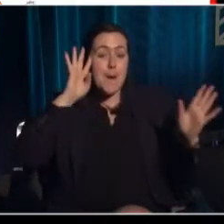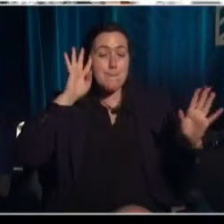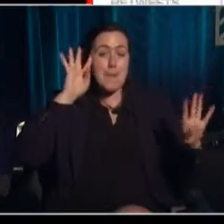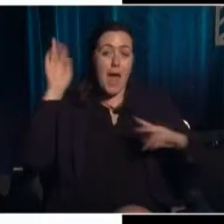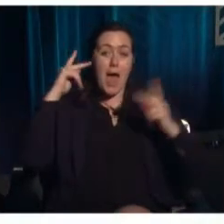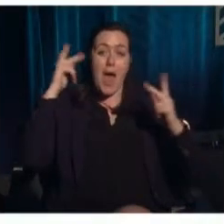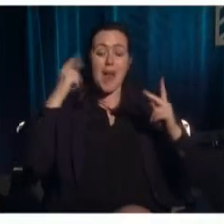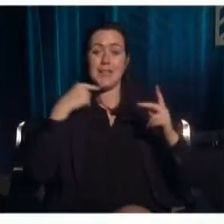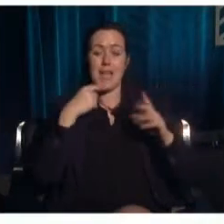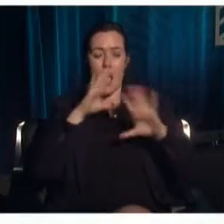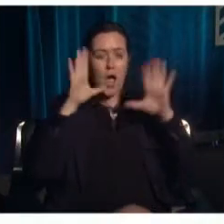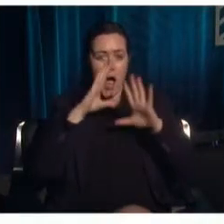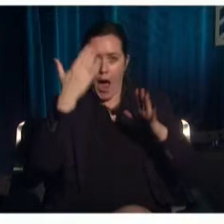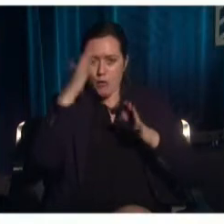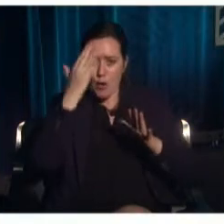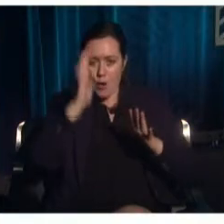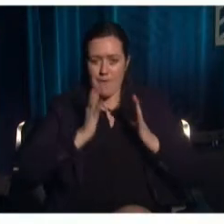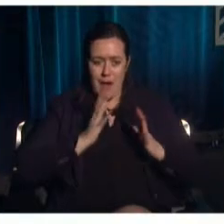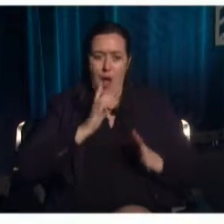"I don't know, but I'll go work it out."